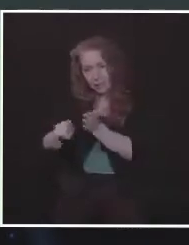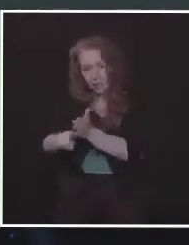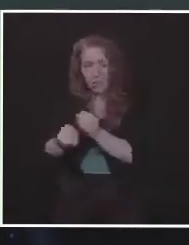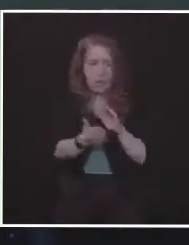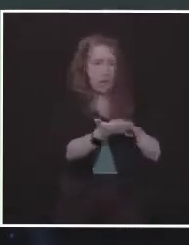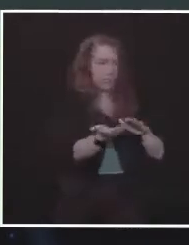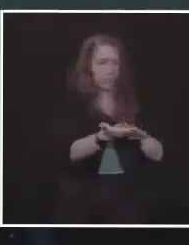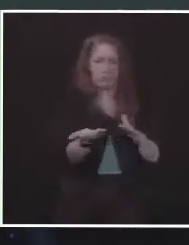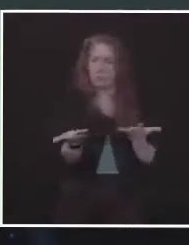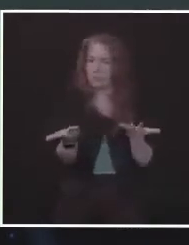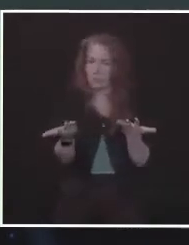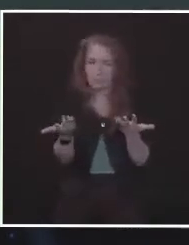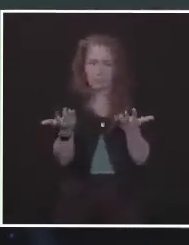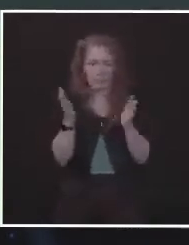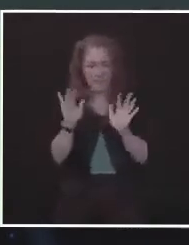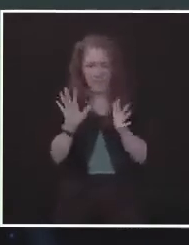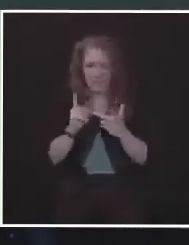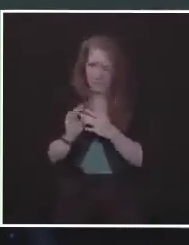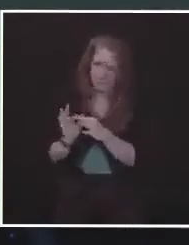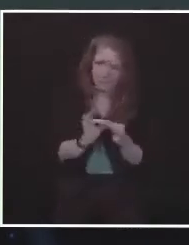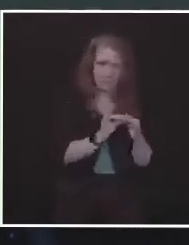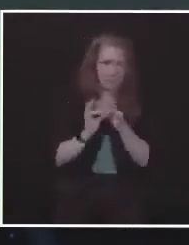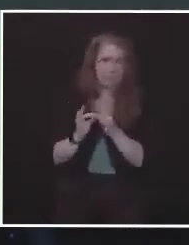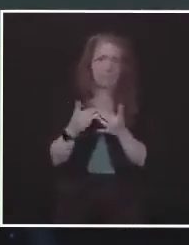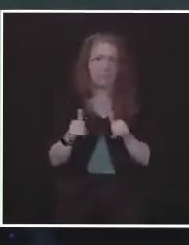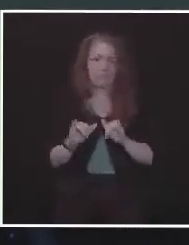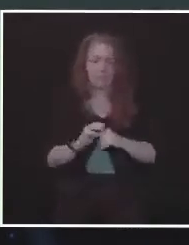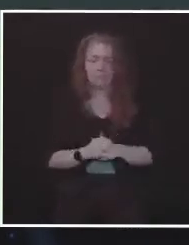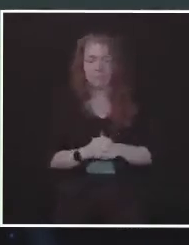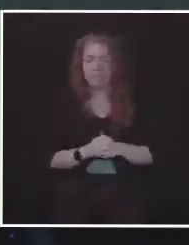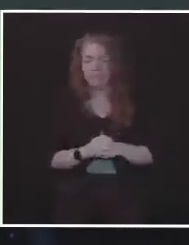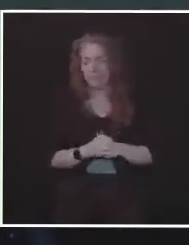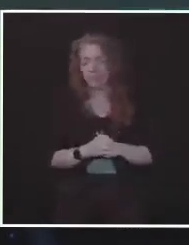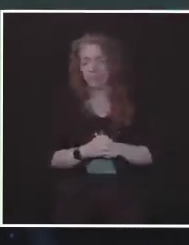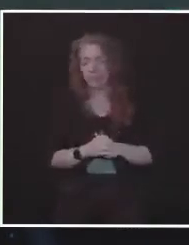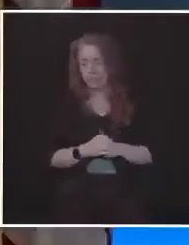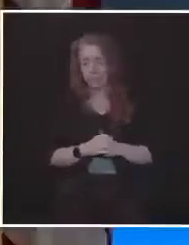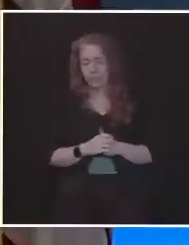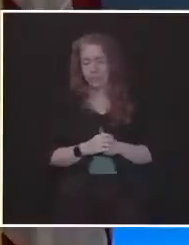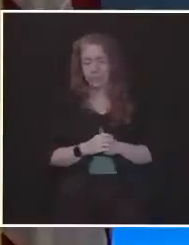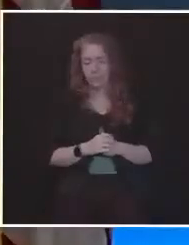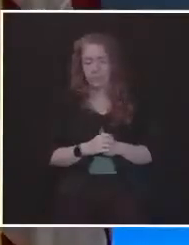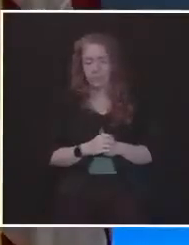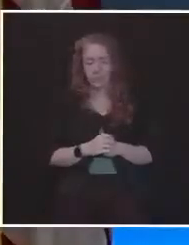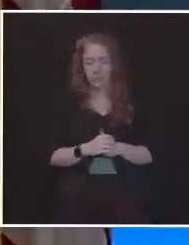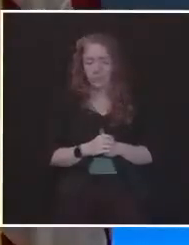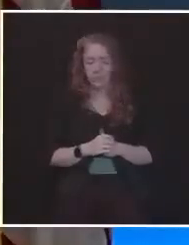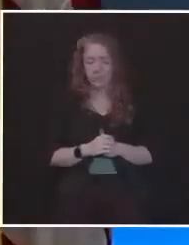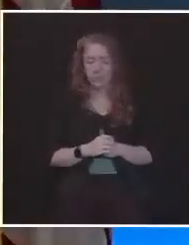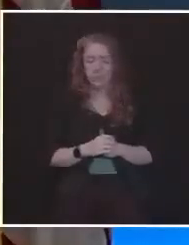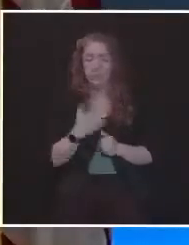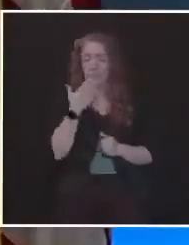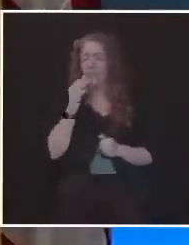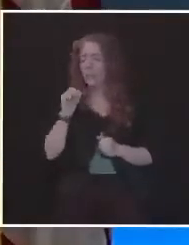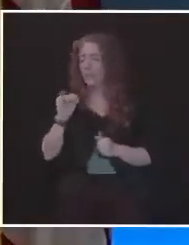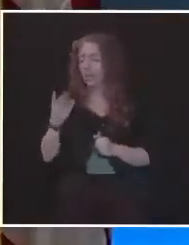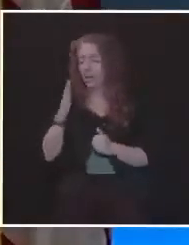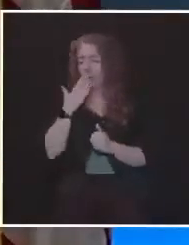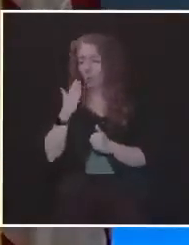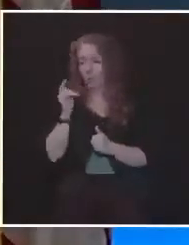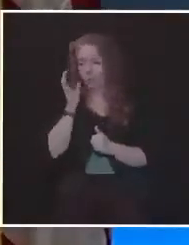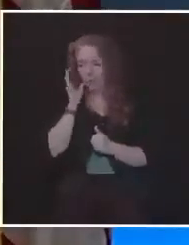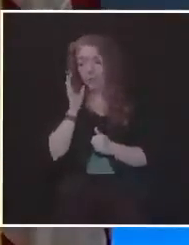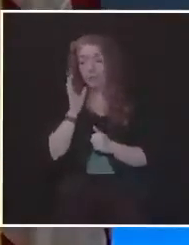move forward as one. Thank you, sir. That's good to hear. This next question is for Jim and Kathy, and it has to do